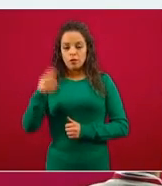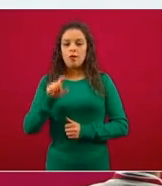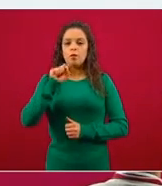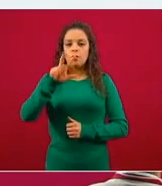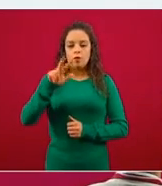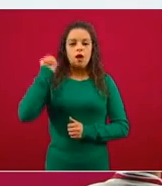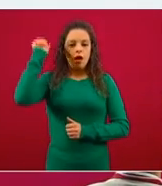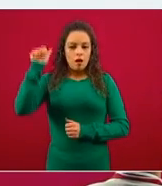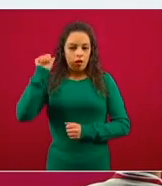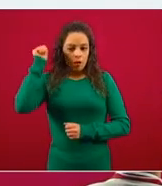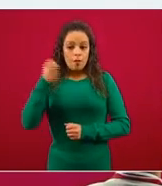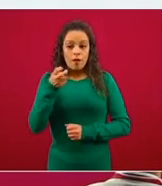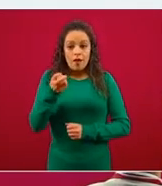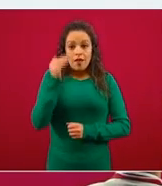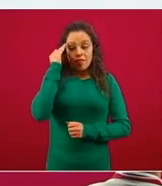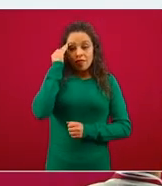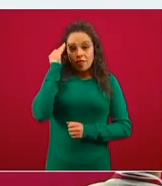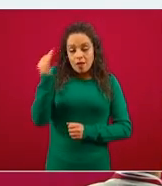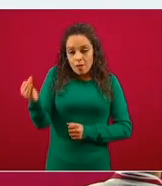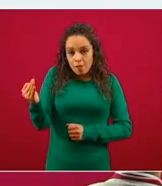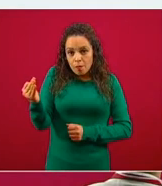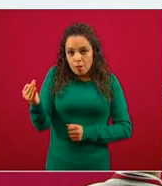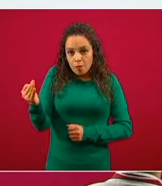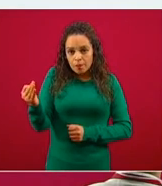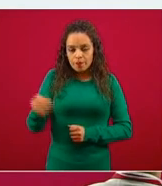28.04 means April the 28th.